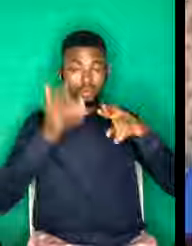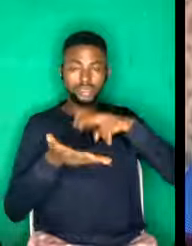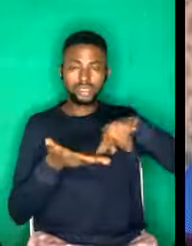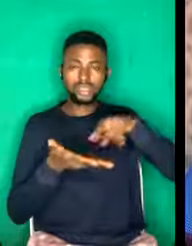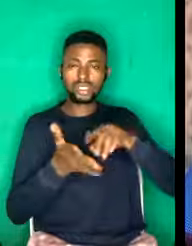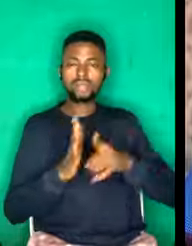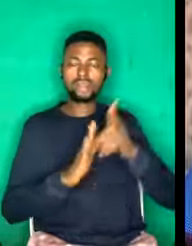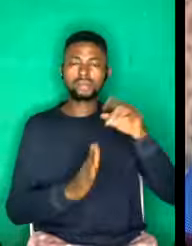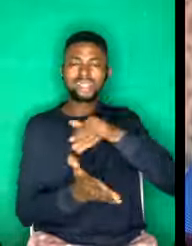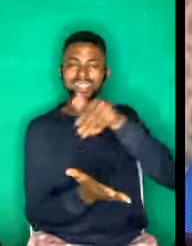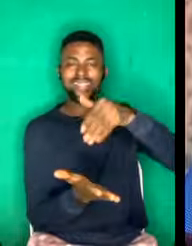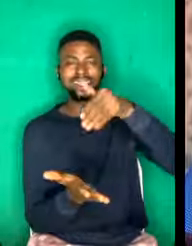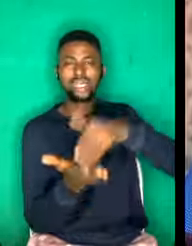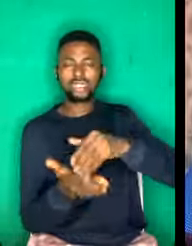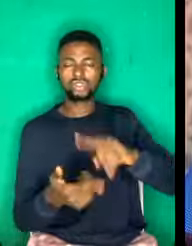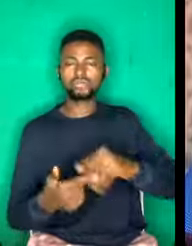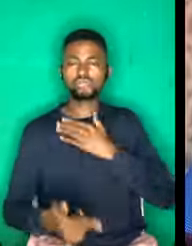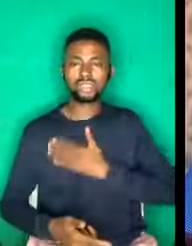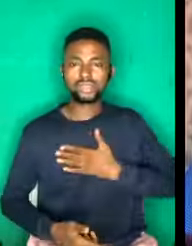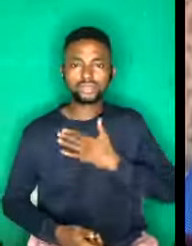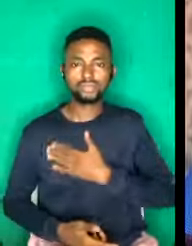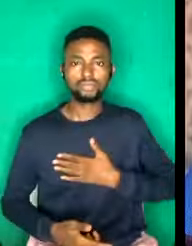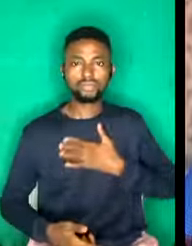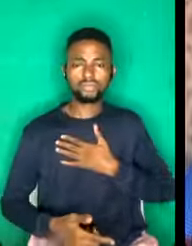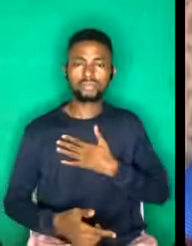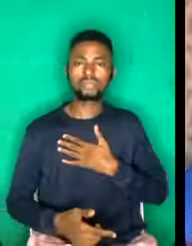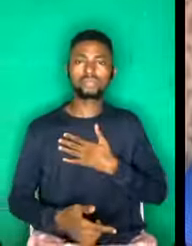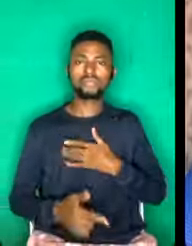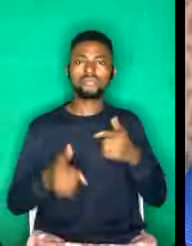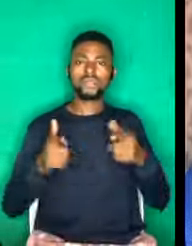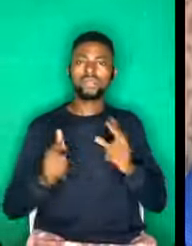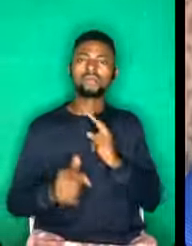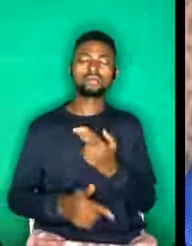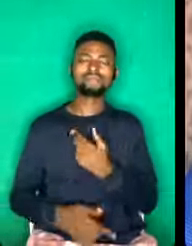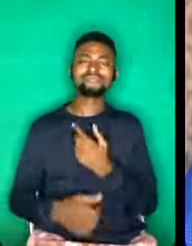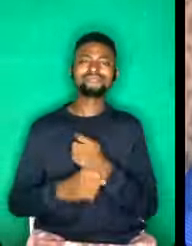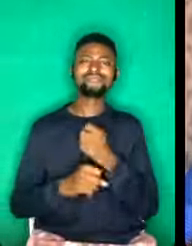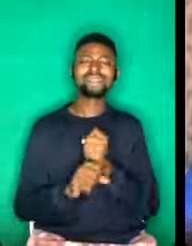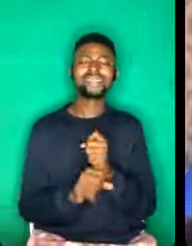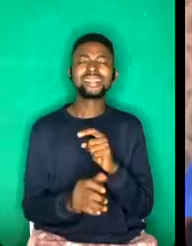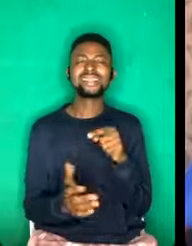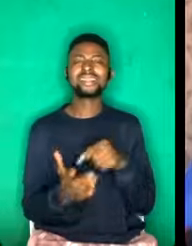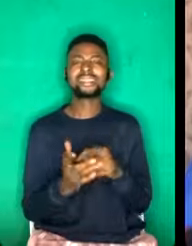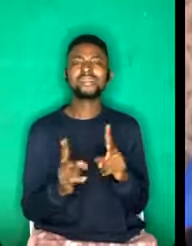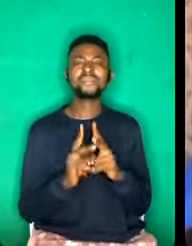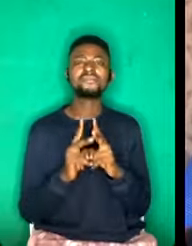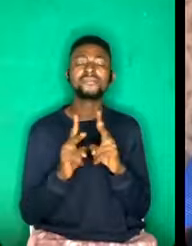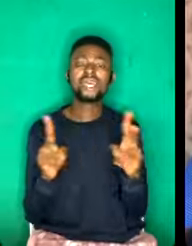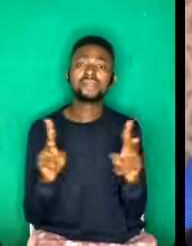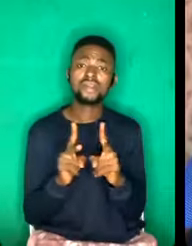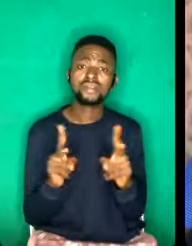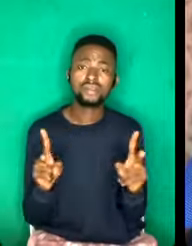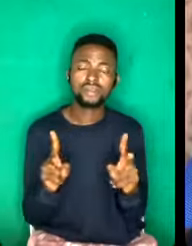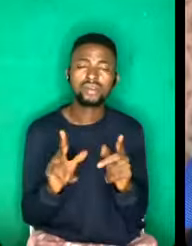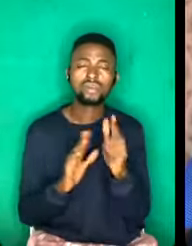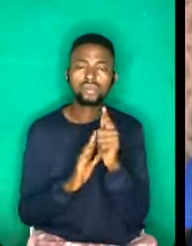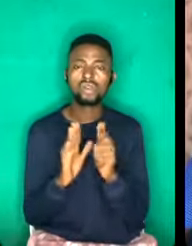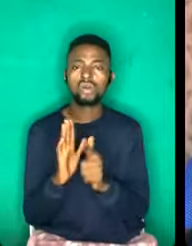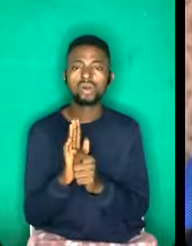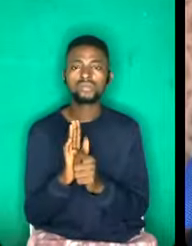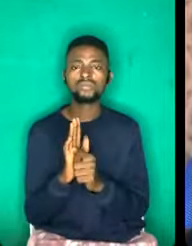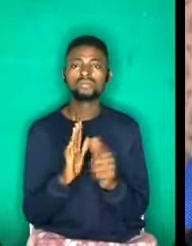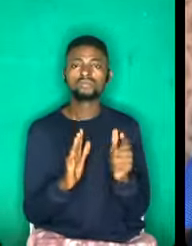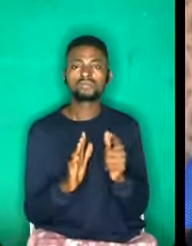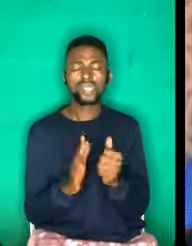to please, please, please, let's take this, let's make this a standing law, because I tell people,